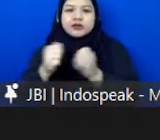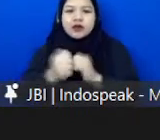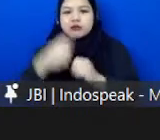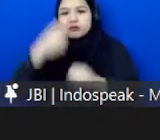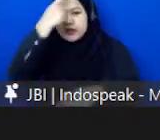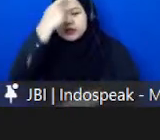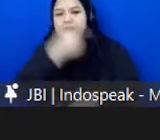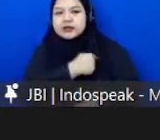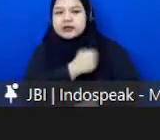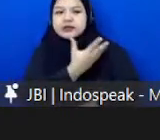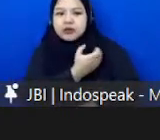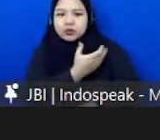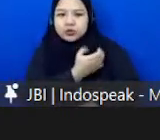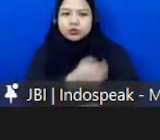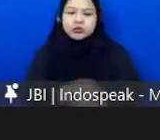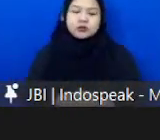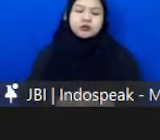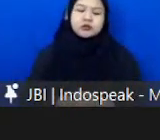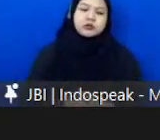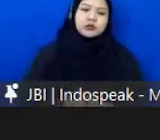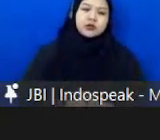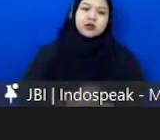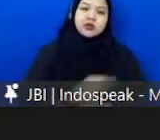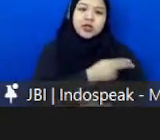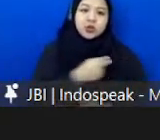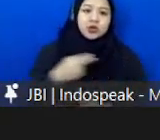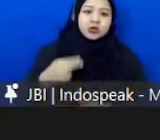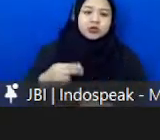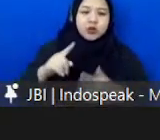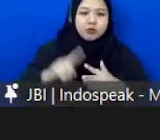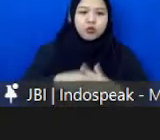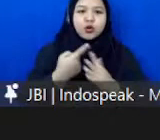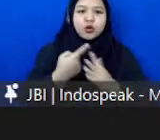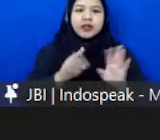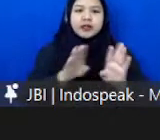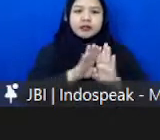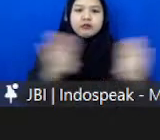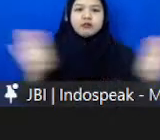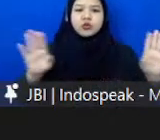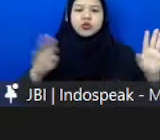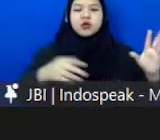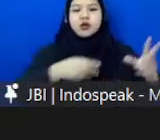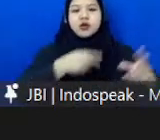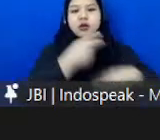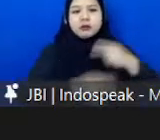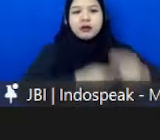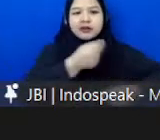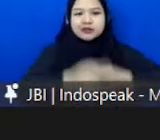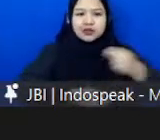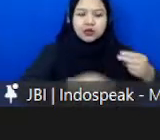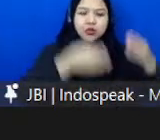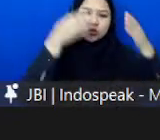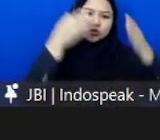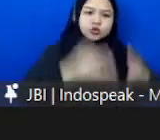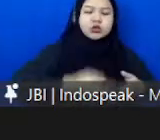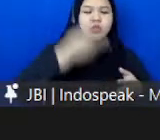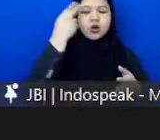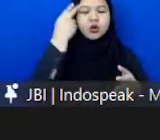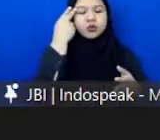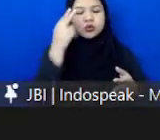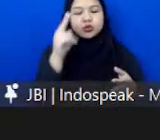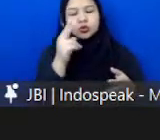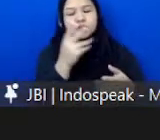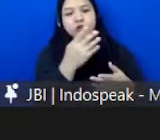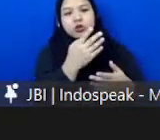that Indonesia is trying to open the market of the healthcare sectors. And for foreign